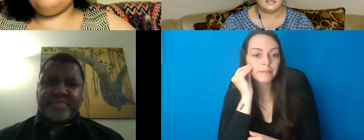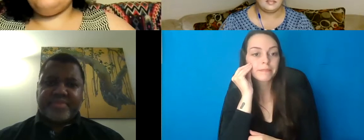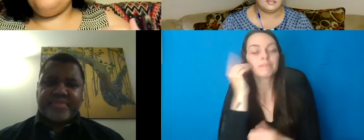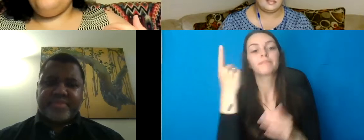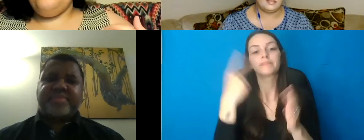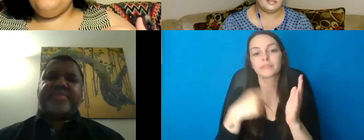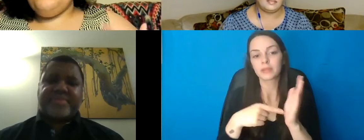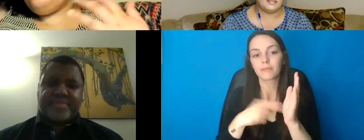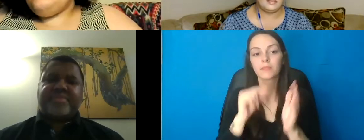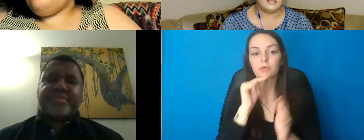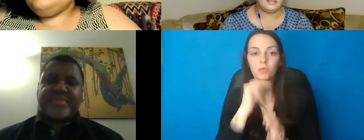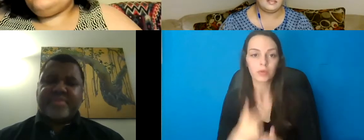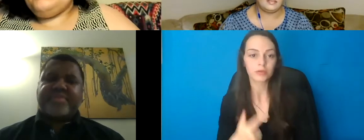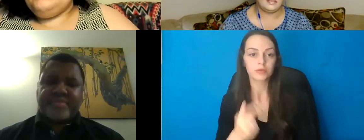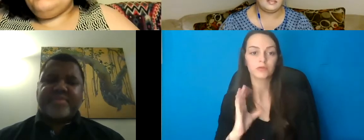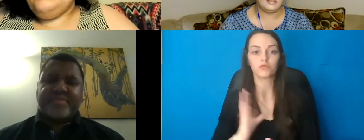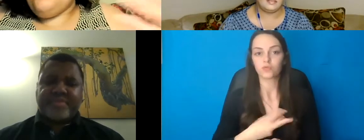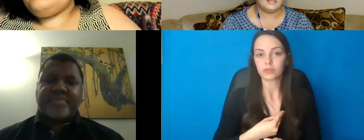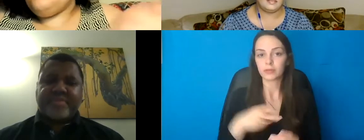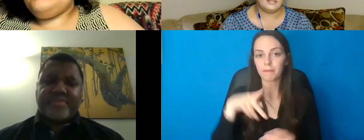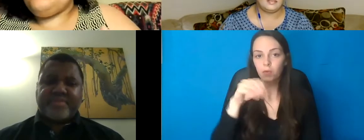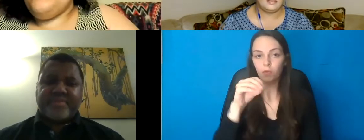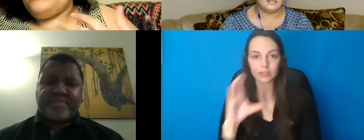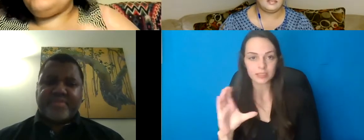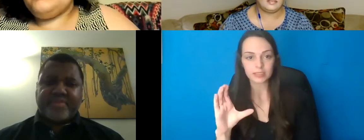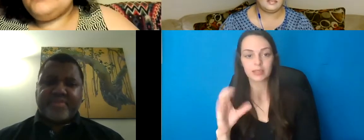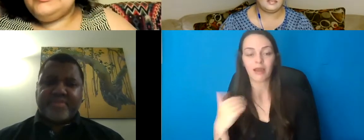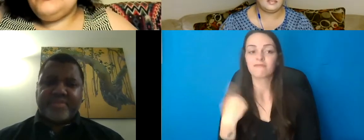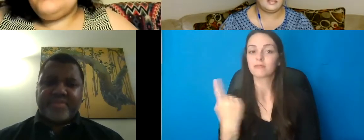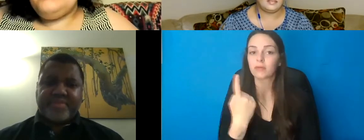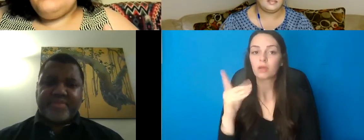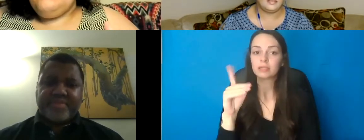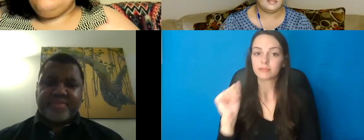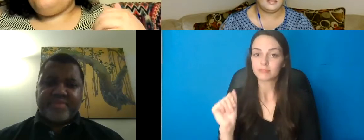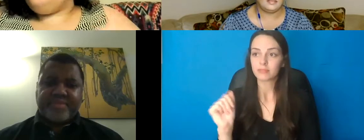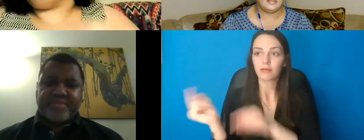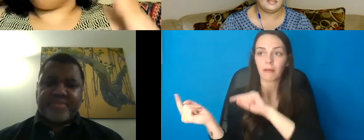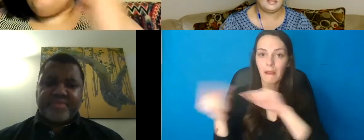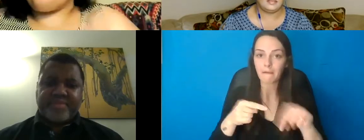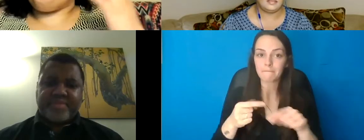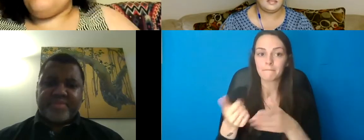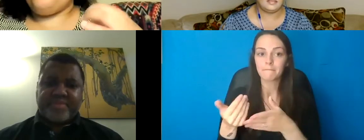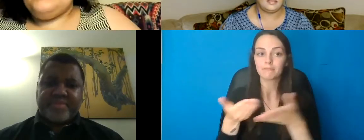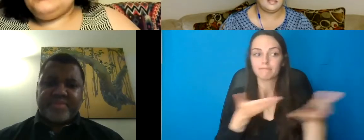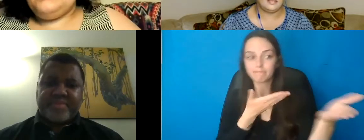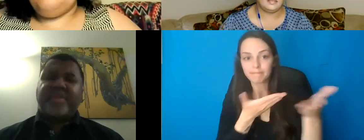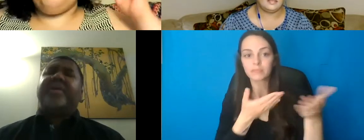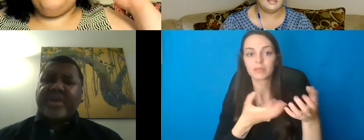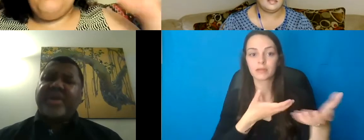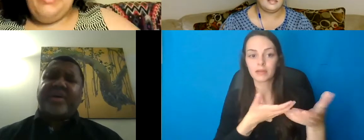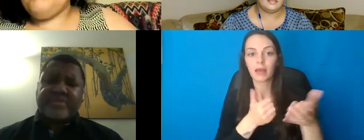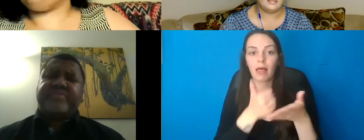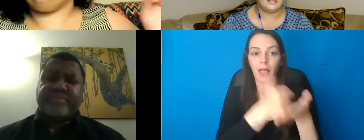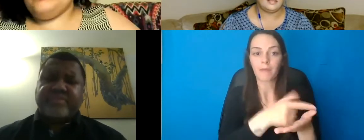of color, when you have a disability and you have to let someone into your home to come service you, you are in a very vulnerable position